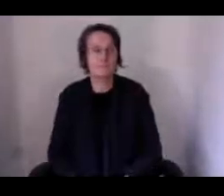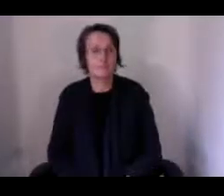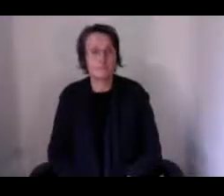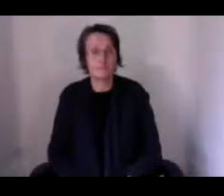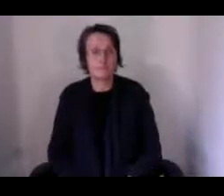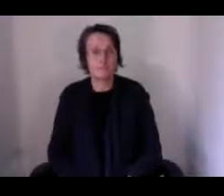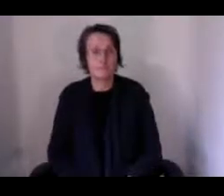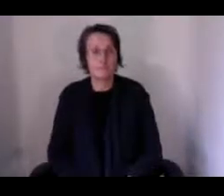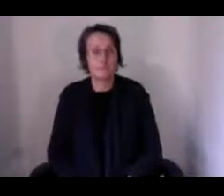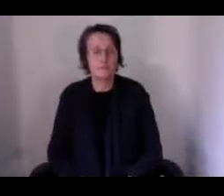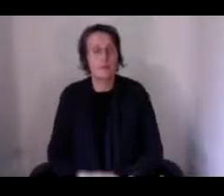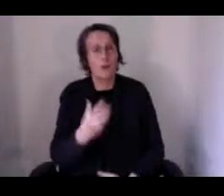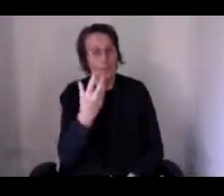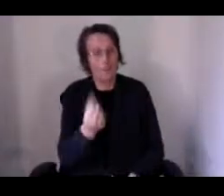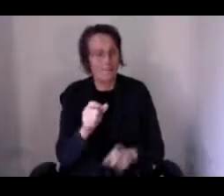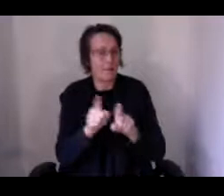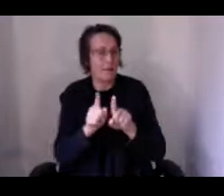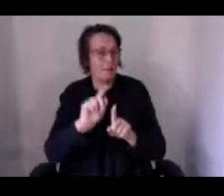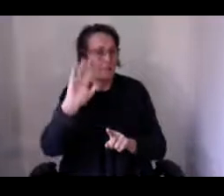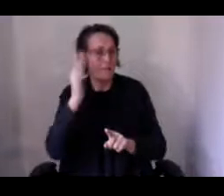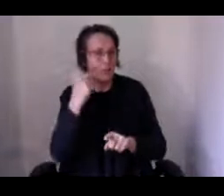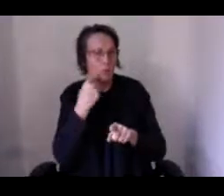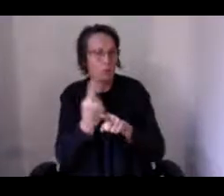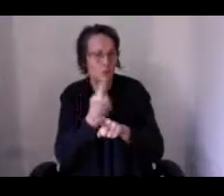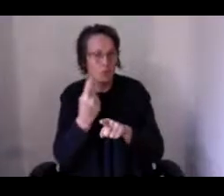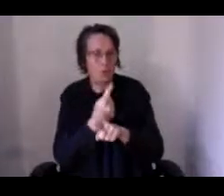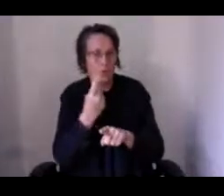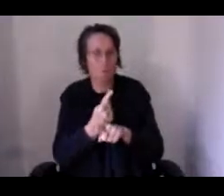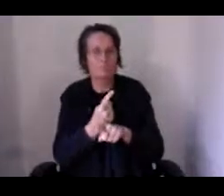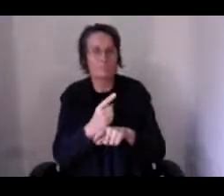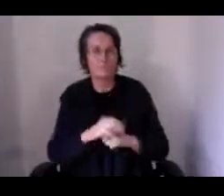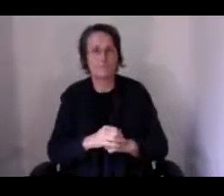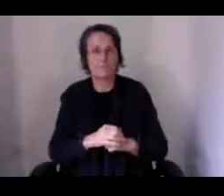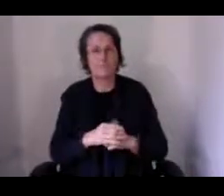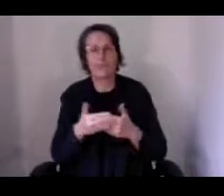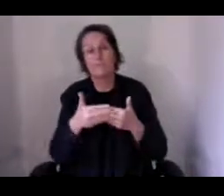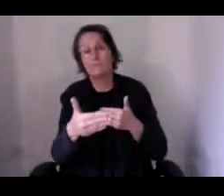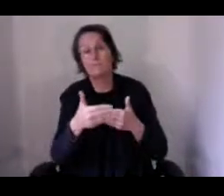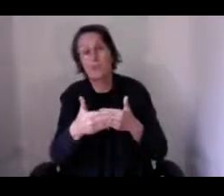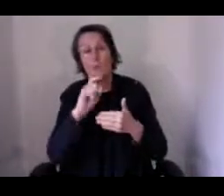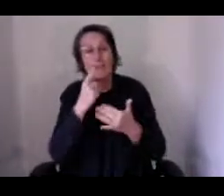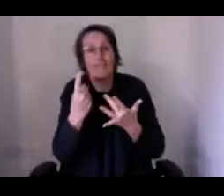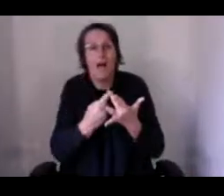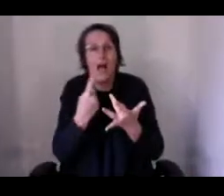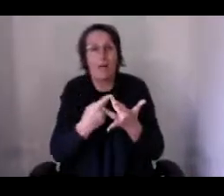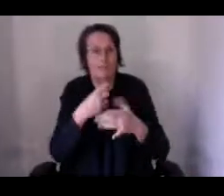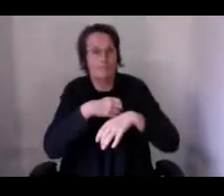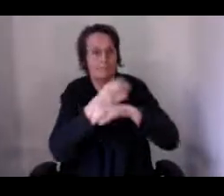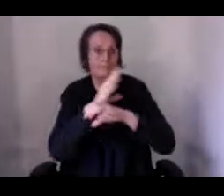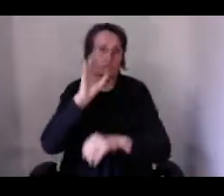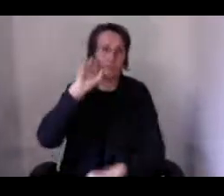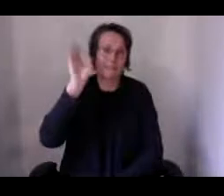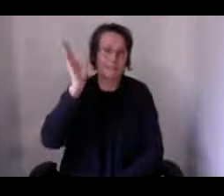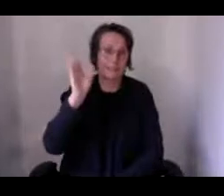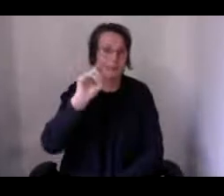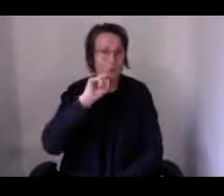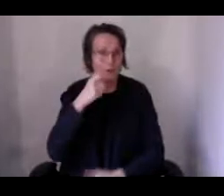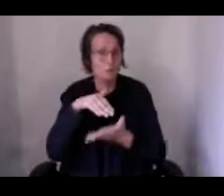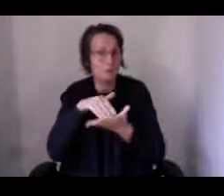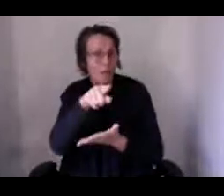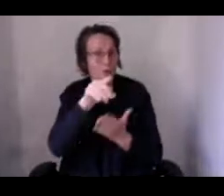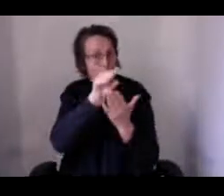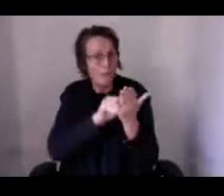There are also, as I've already sort of flagged throughout the webinar, there are some upcoming webinars to help you with your application. Tomorrow